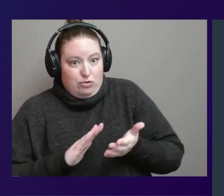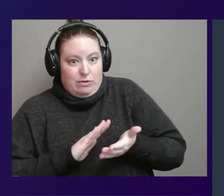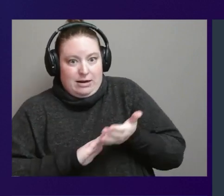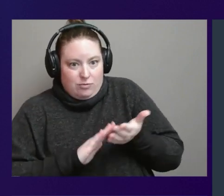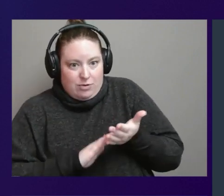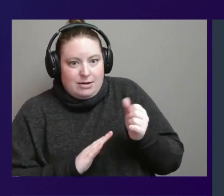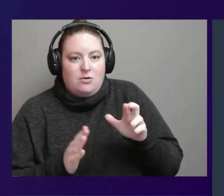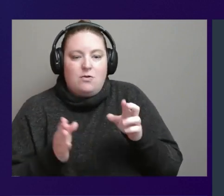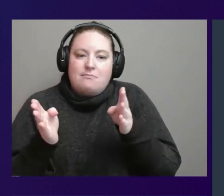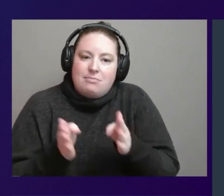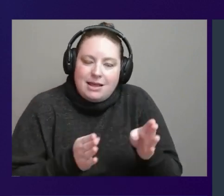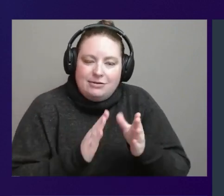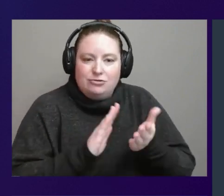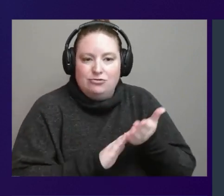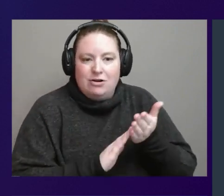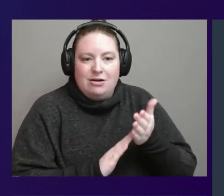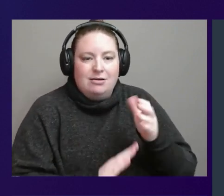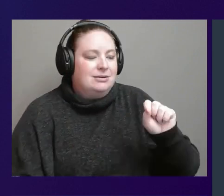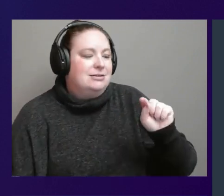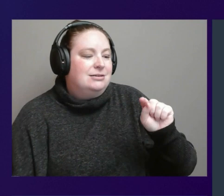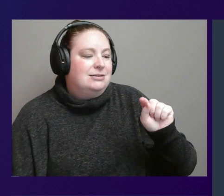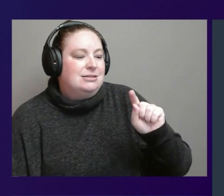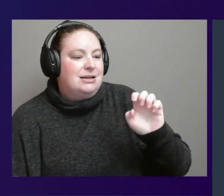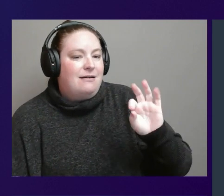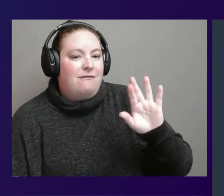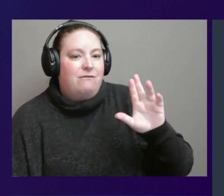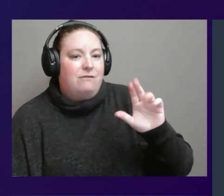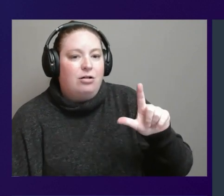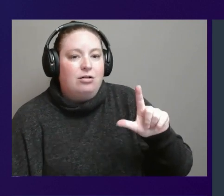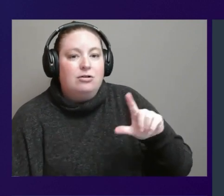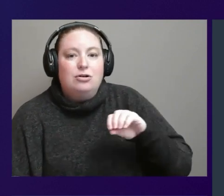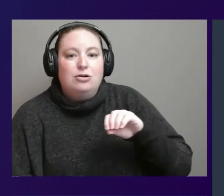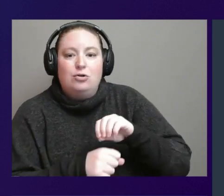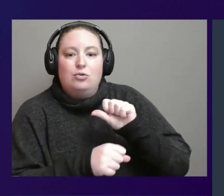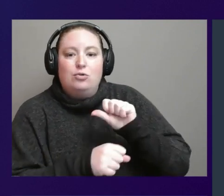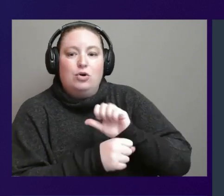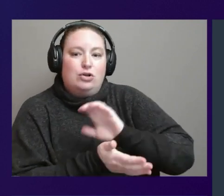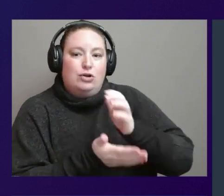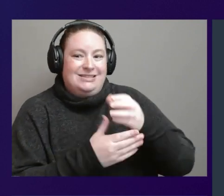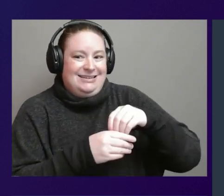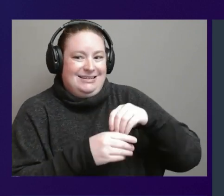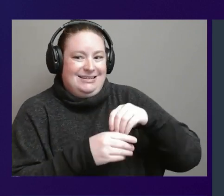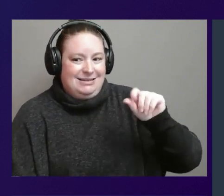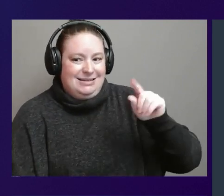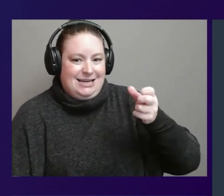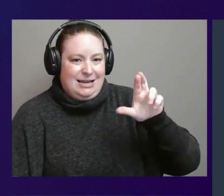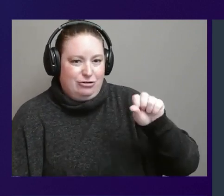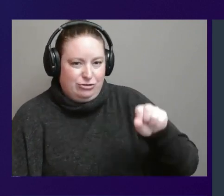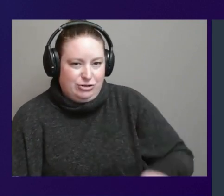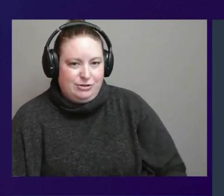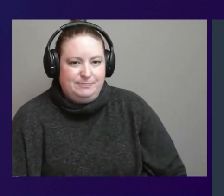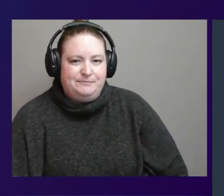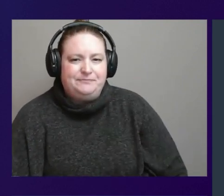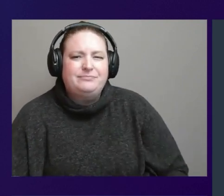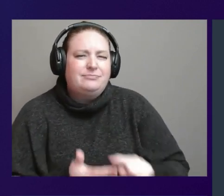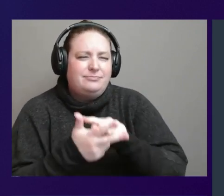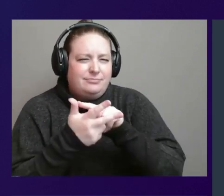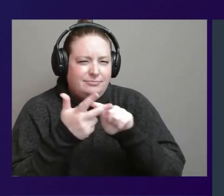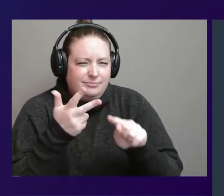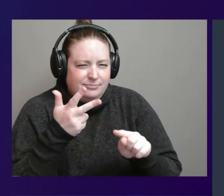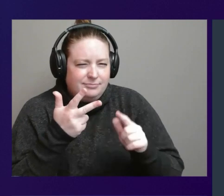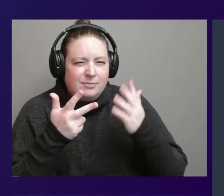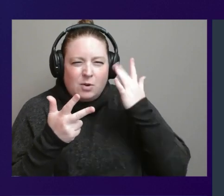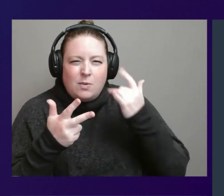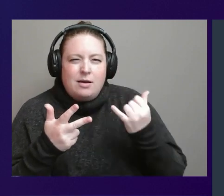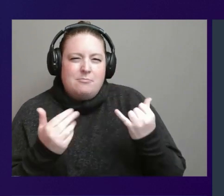planning to run stateful workloads in containers. There are three main reasons why modern